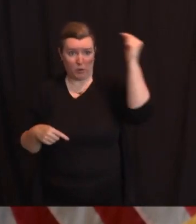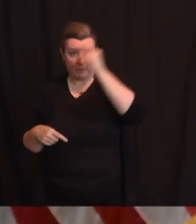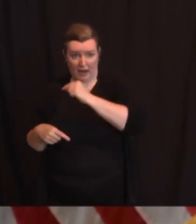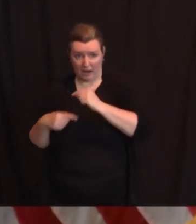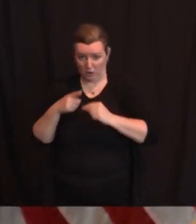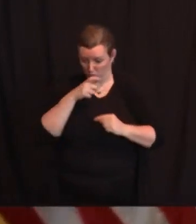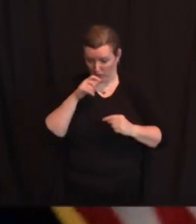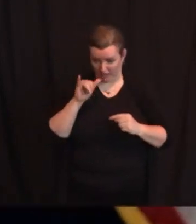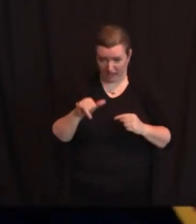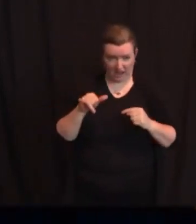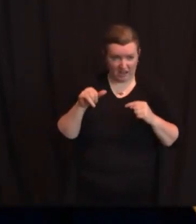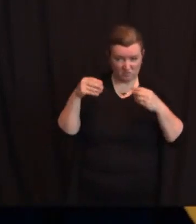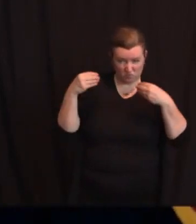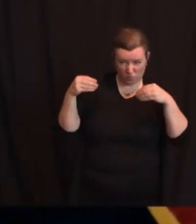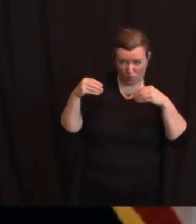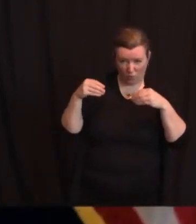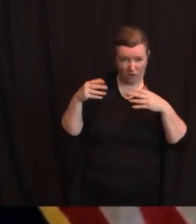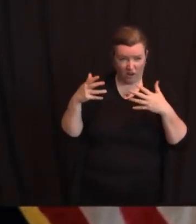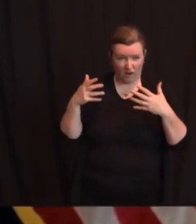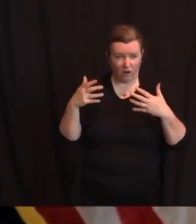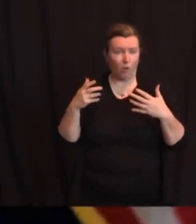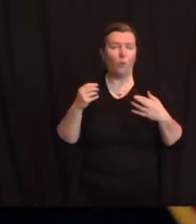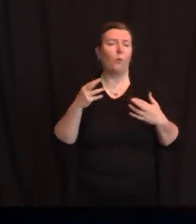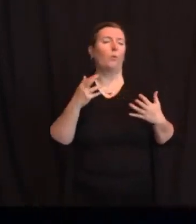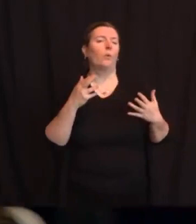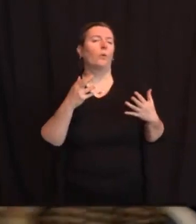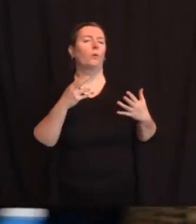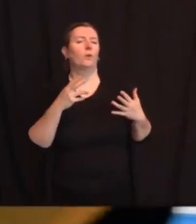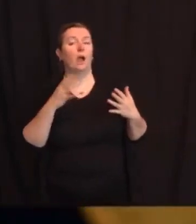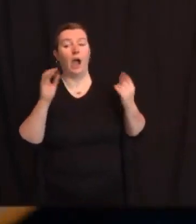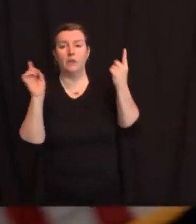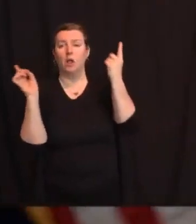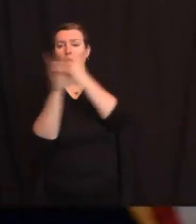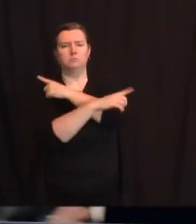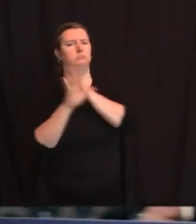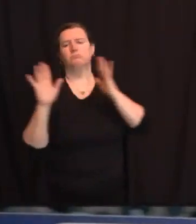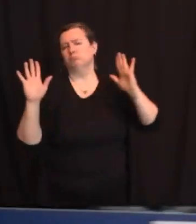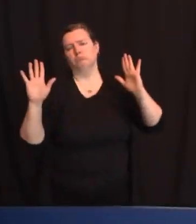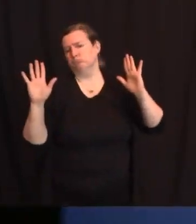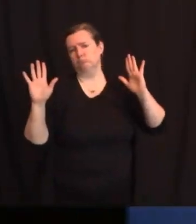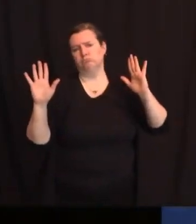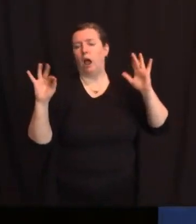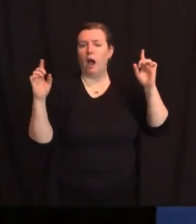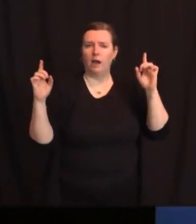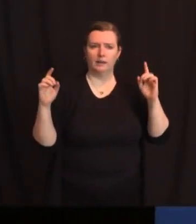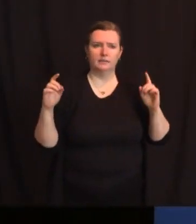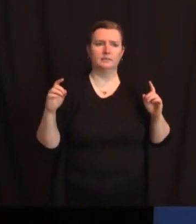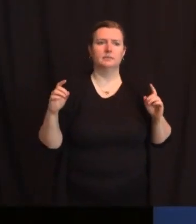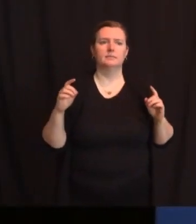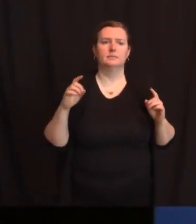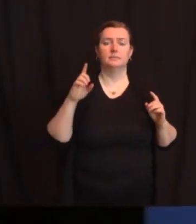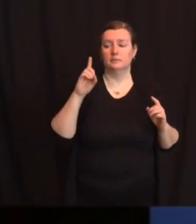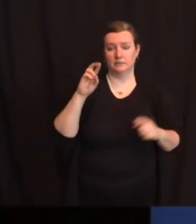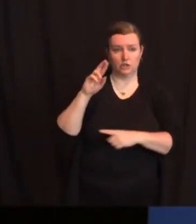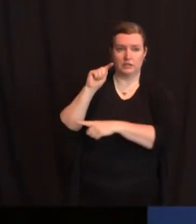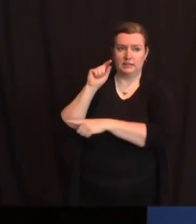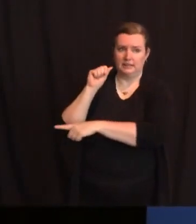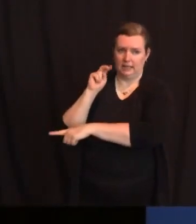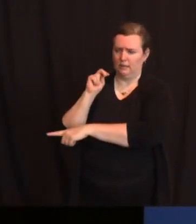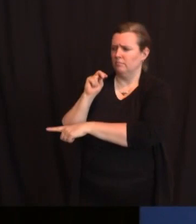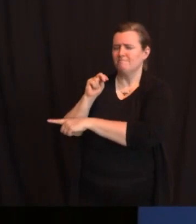same time, or do you need a more meaningful interaction? That's an excellent question. That's actually, we get that question all the time.